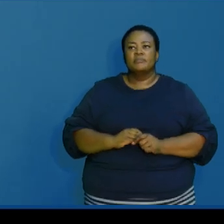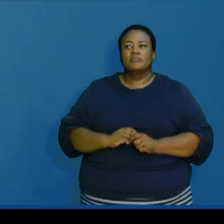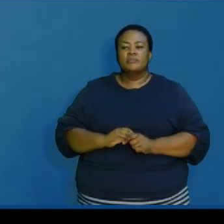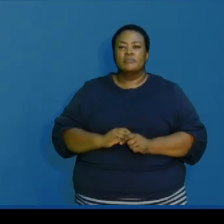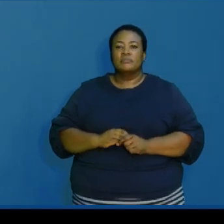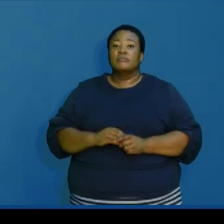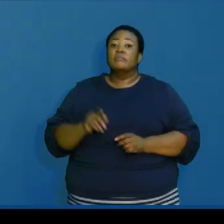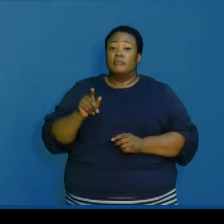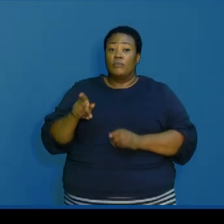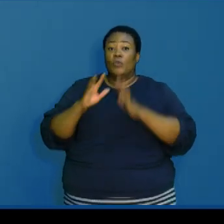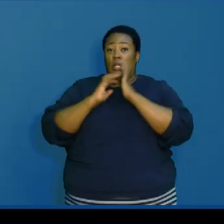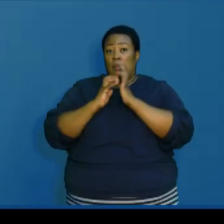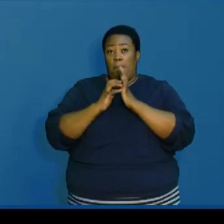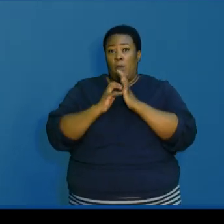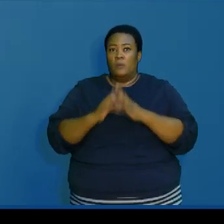Here's an example.